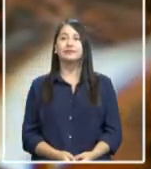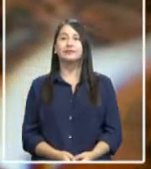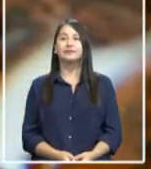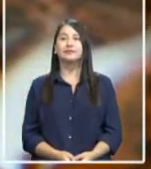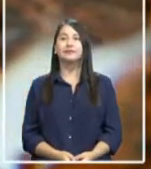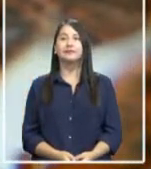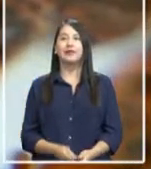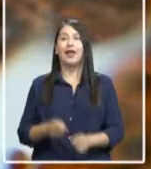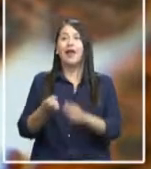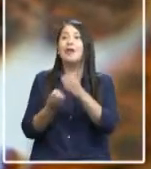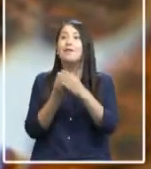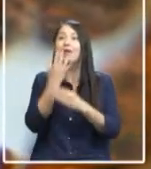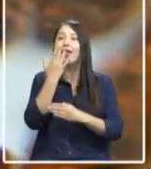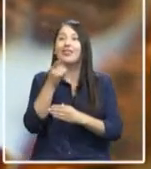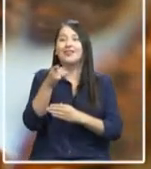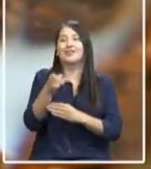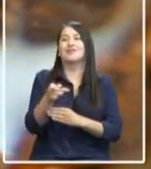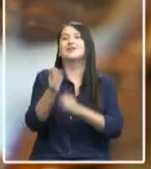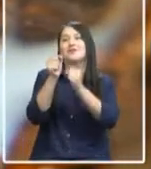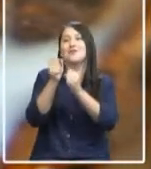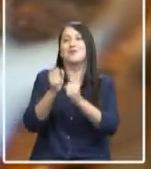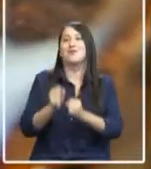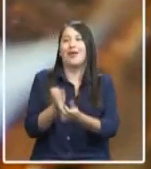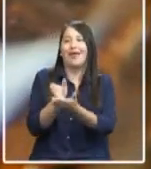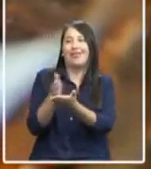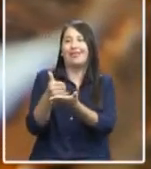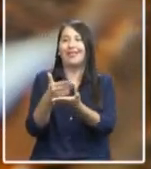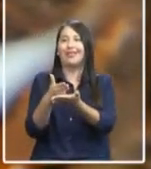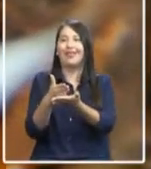They are able of very complex strategies,